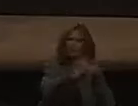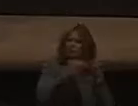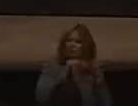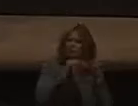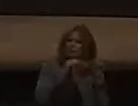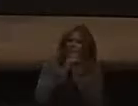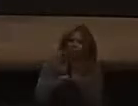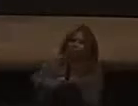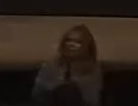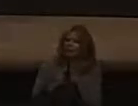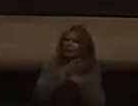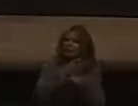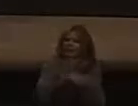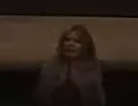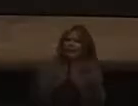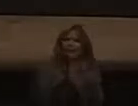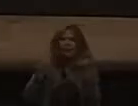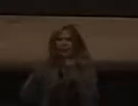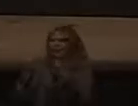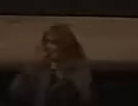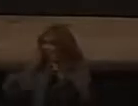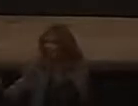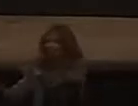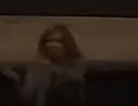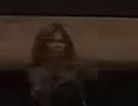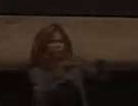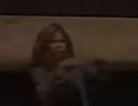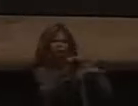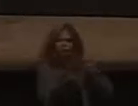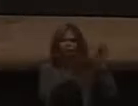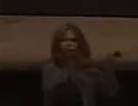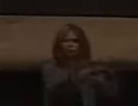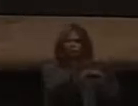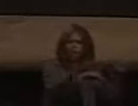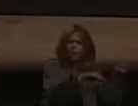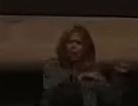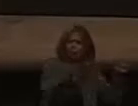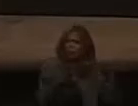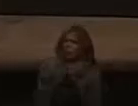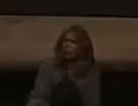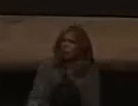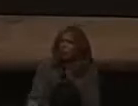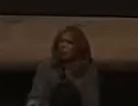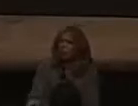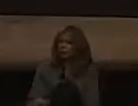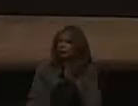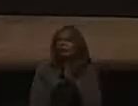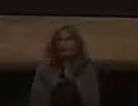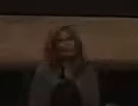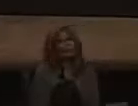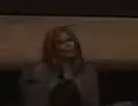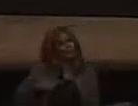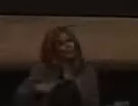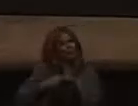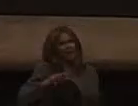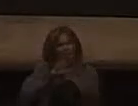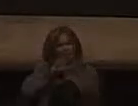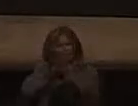So I'm trying to impart upon you that there's a lot of great benefits for reaching out to this population.